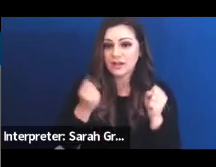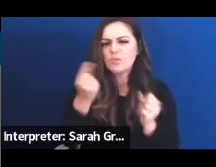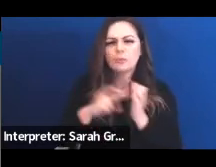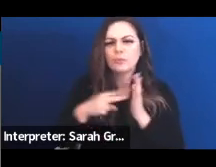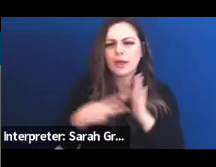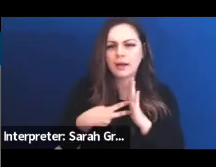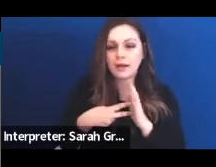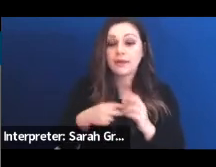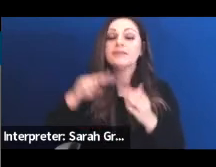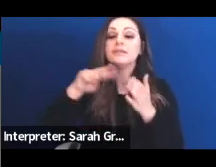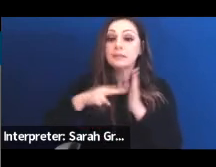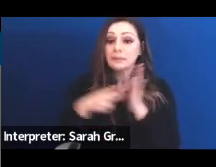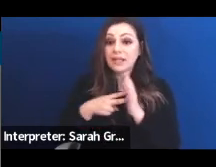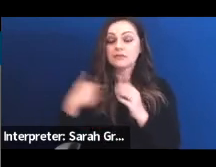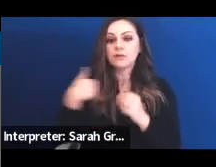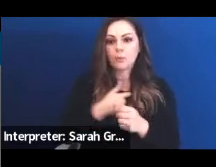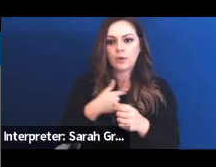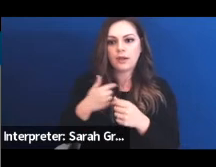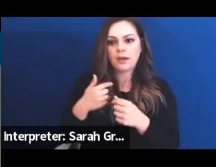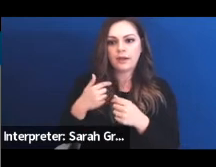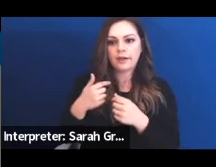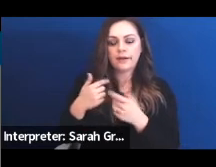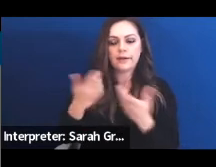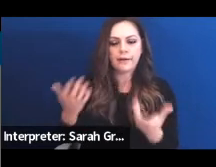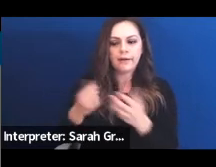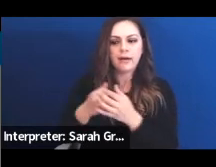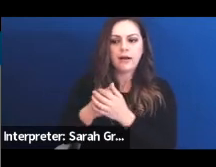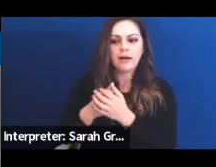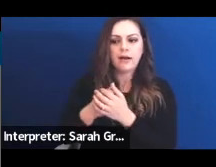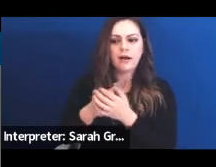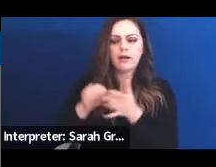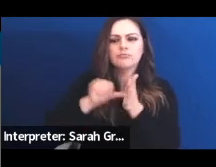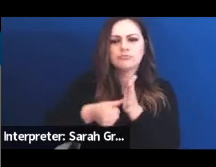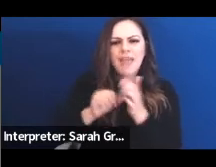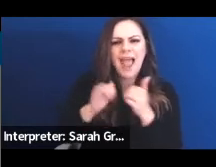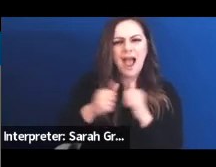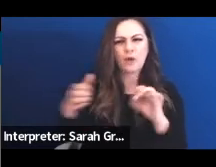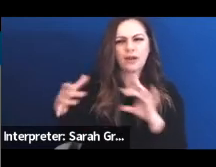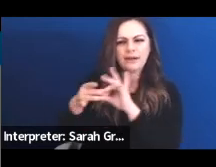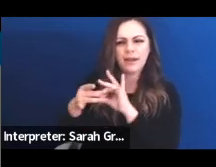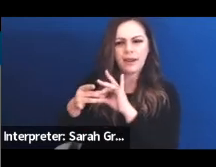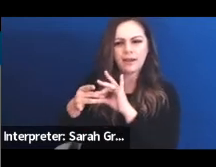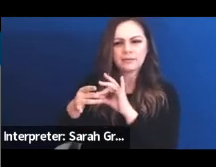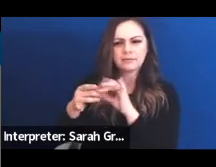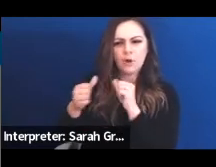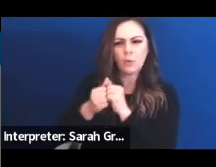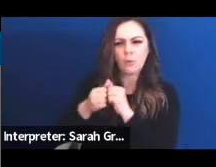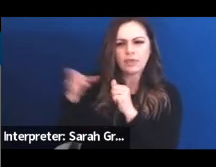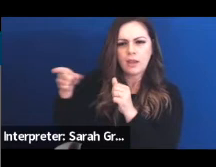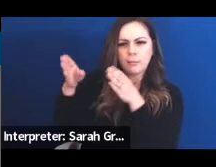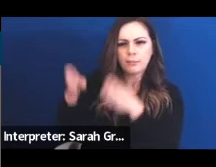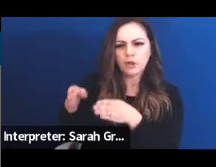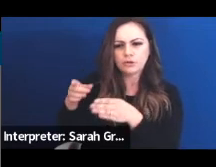a stigmatized condition, showing ways to connect them with someone who holds a stigmatizing view, we know that that